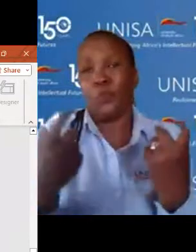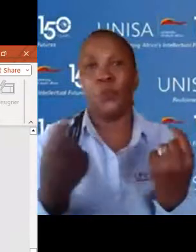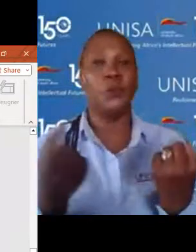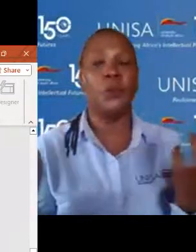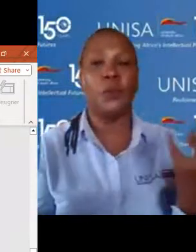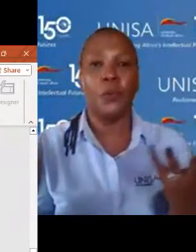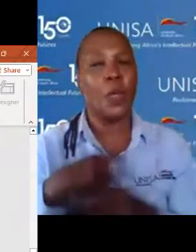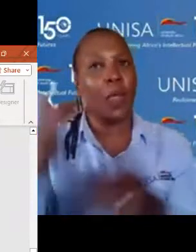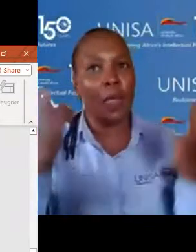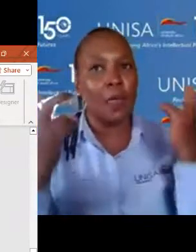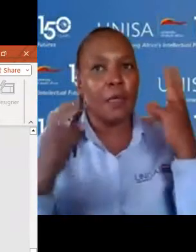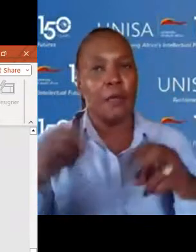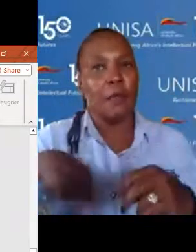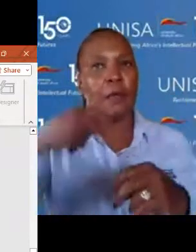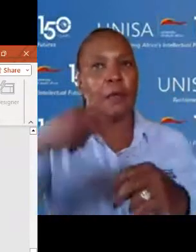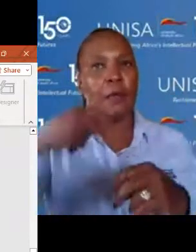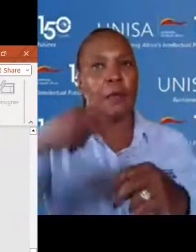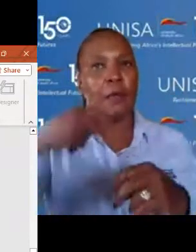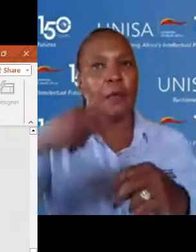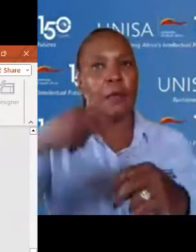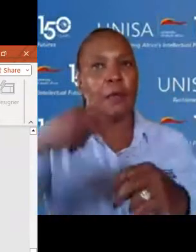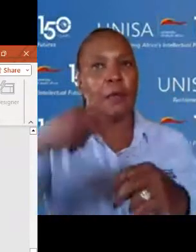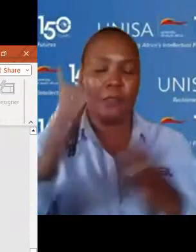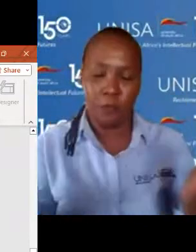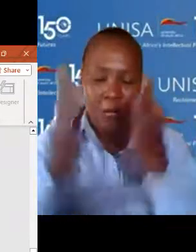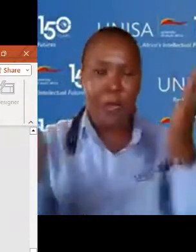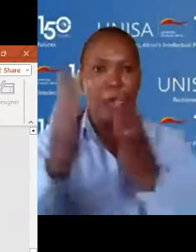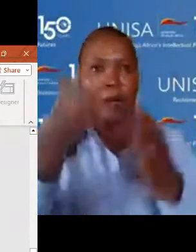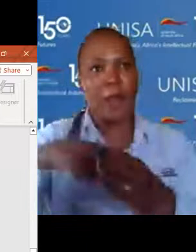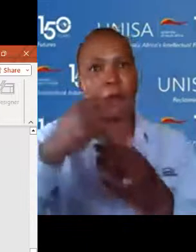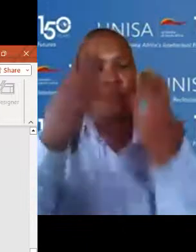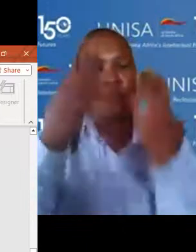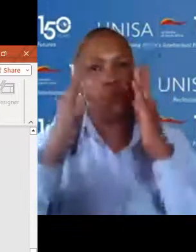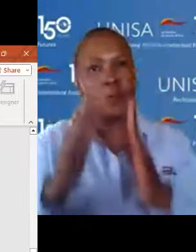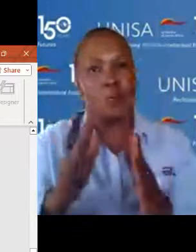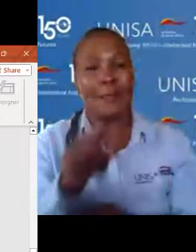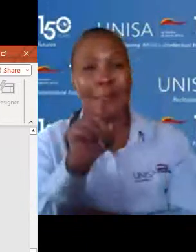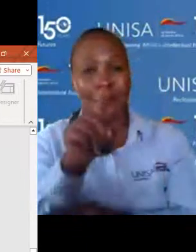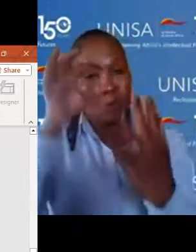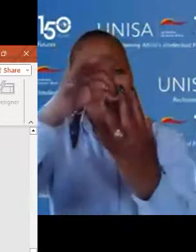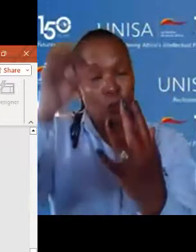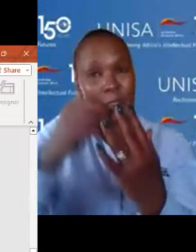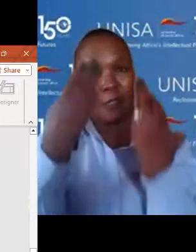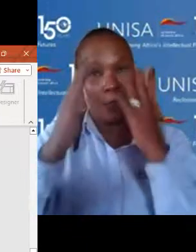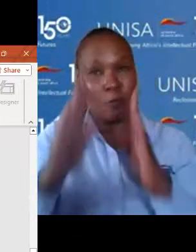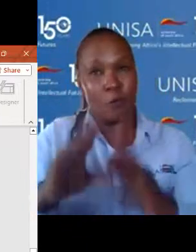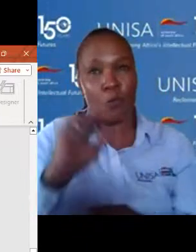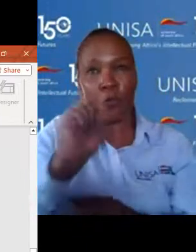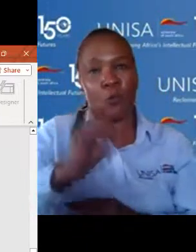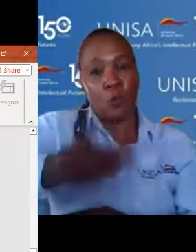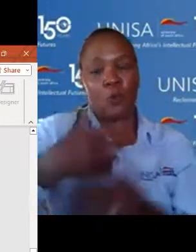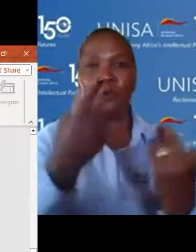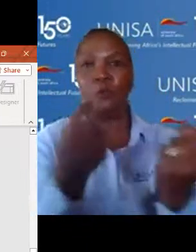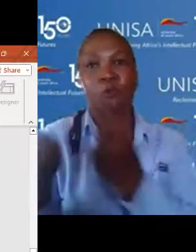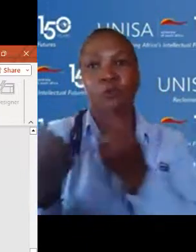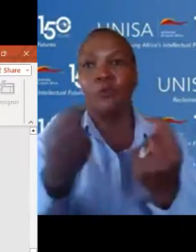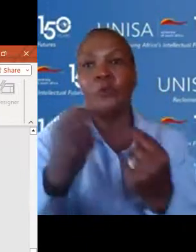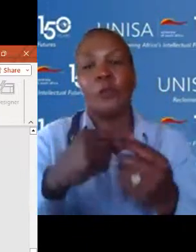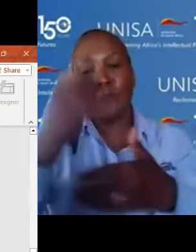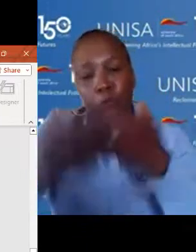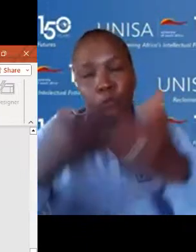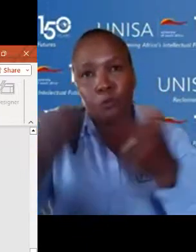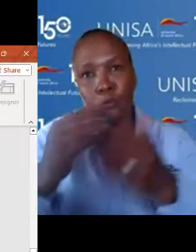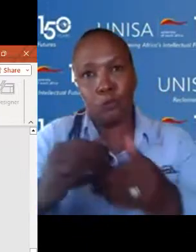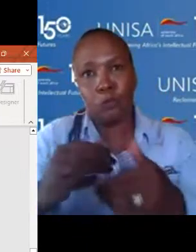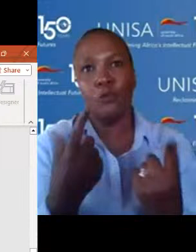always motivate, we always encourage, but it's up to a student as to what they want to do, and we go with that. We do